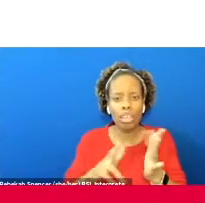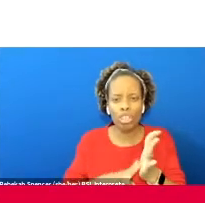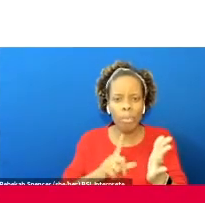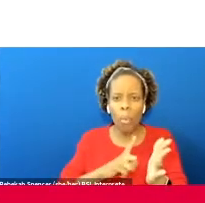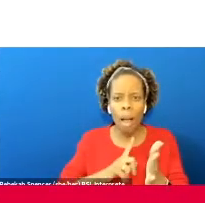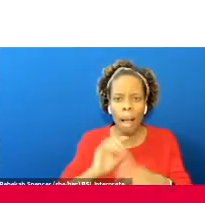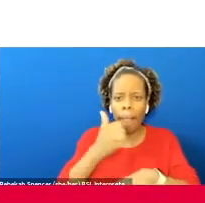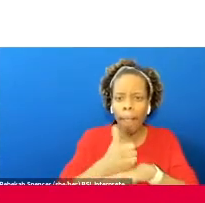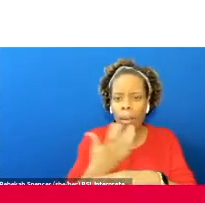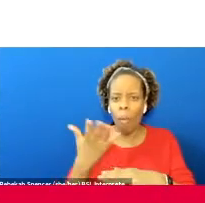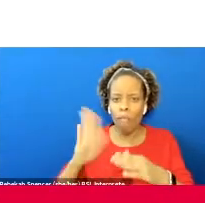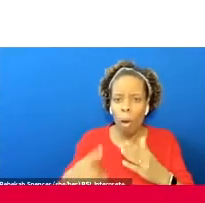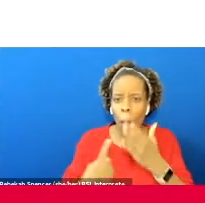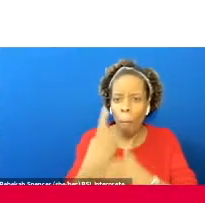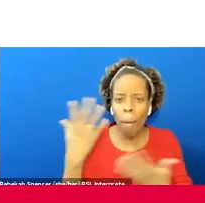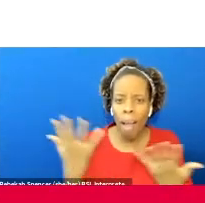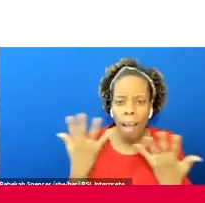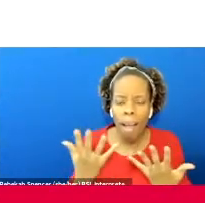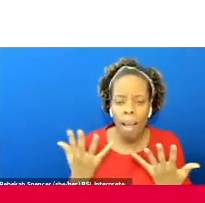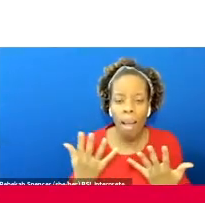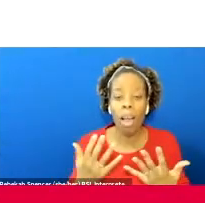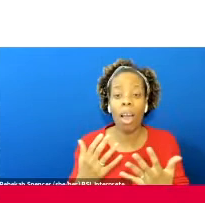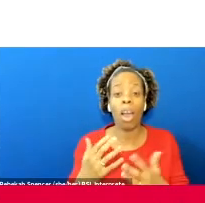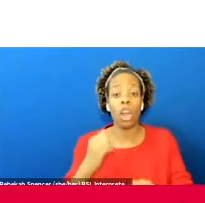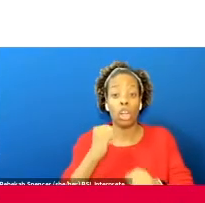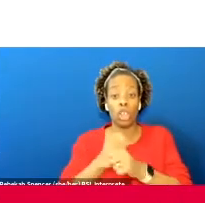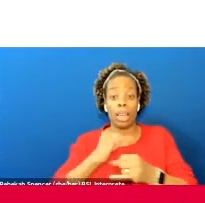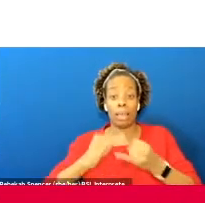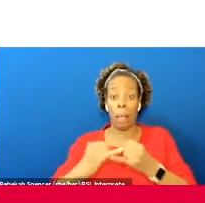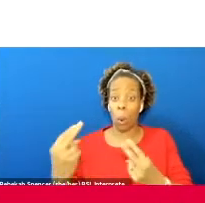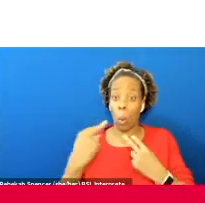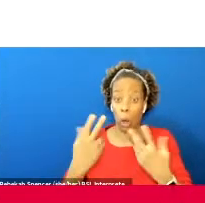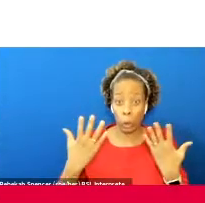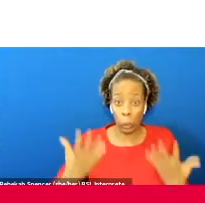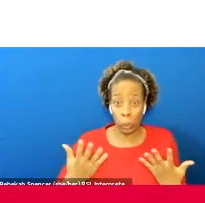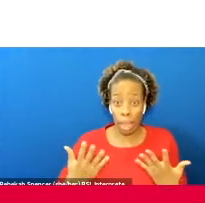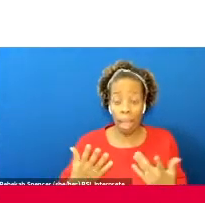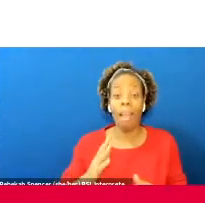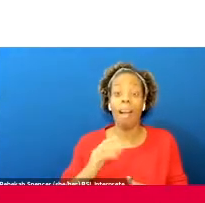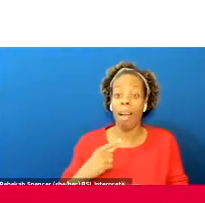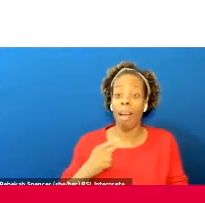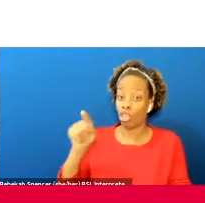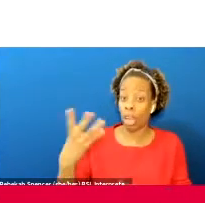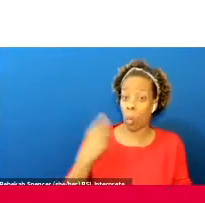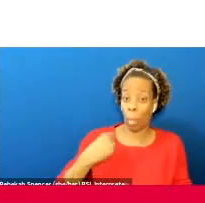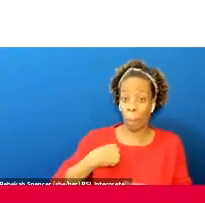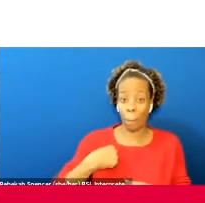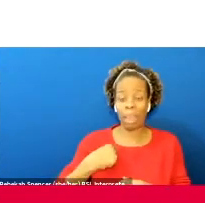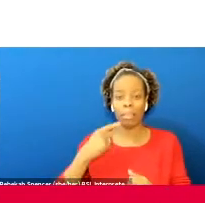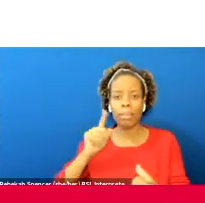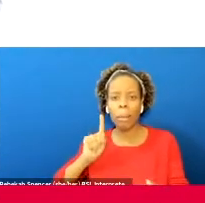There's actually my co-founder, Gincella, who's watching today. So she and I basically created it after I met her,